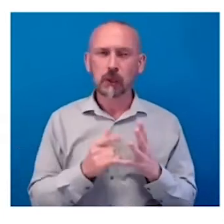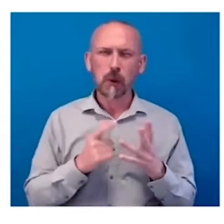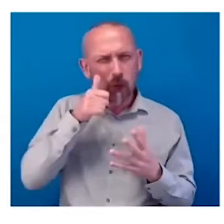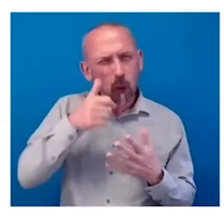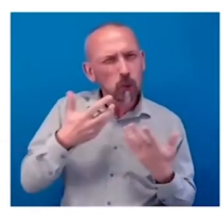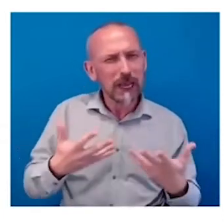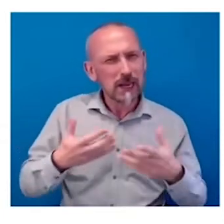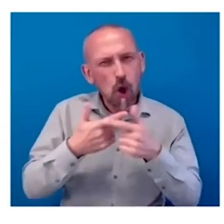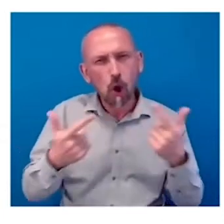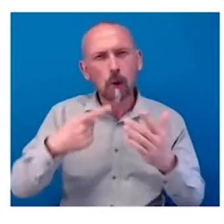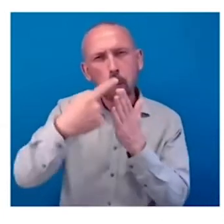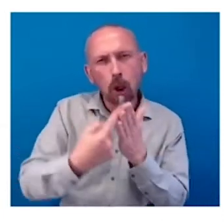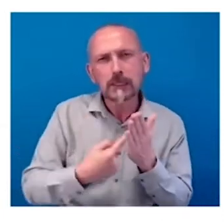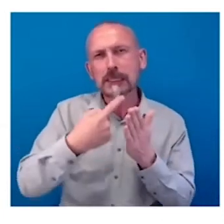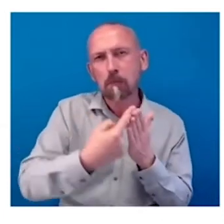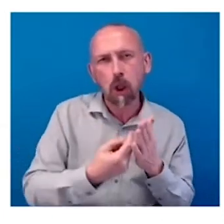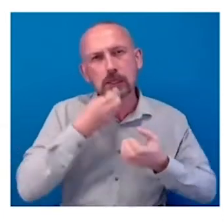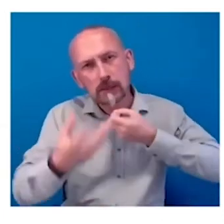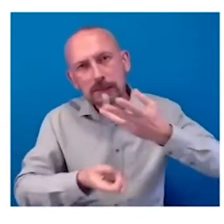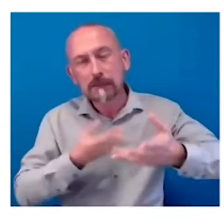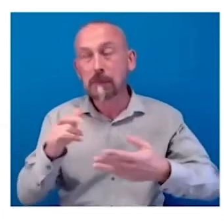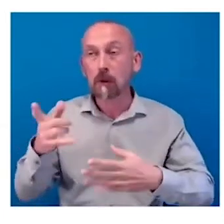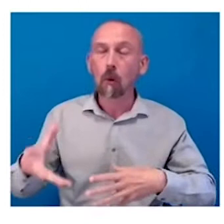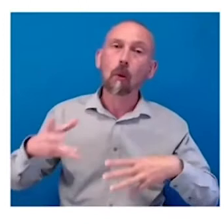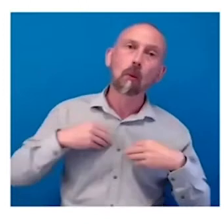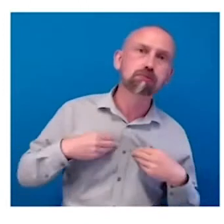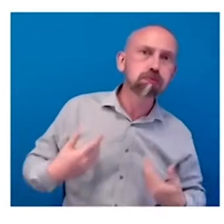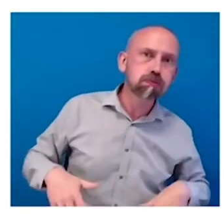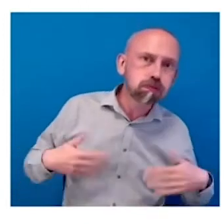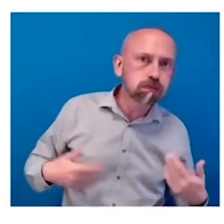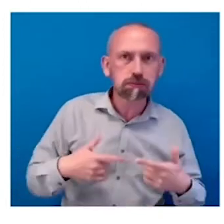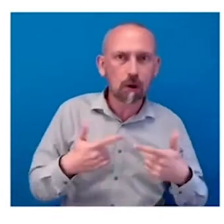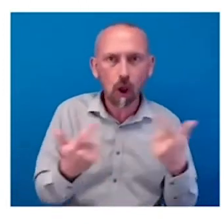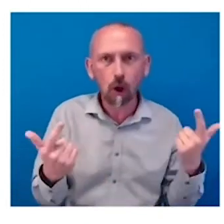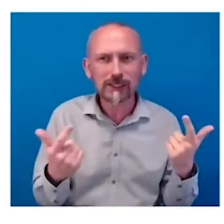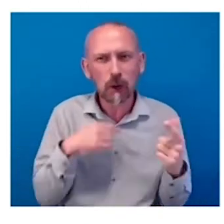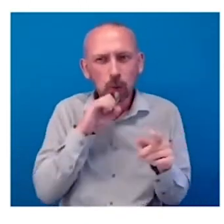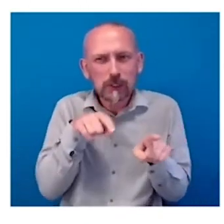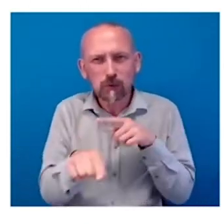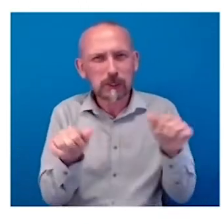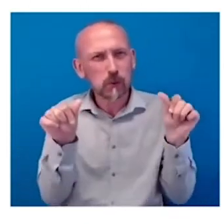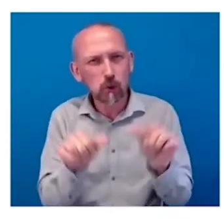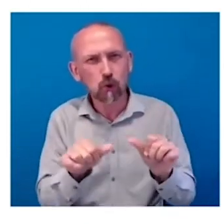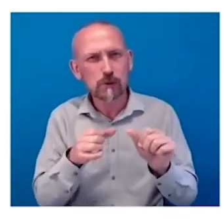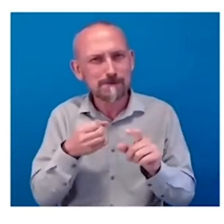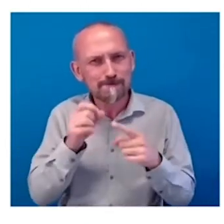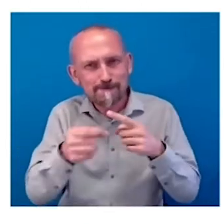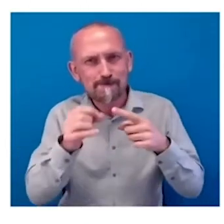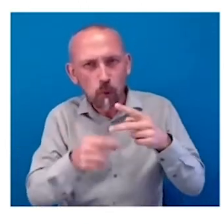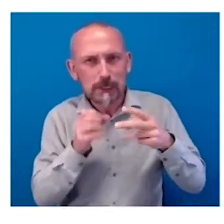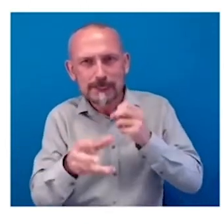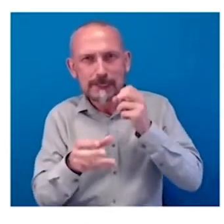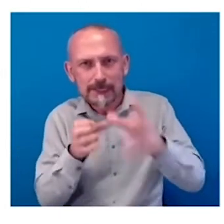good in some ways. You might be feeling a little bit policied out. So I'm going to keep it short and to the point, hopefully give you some interesting